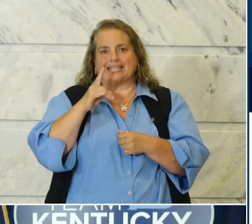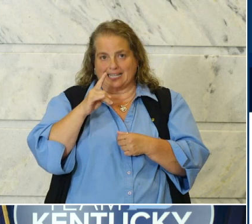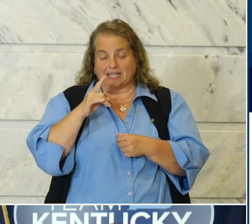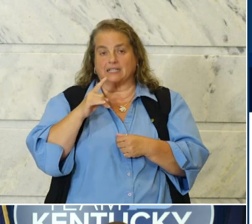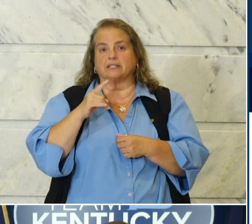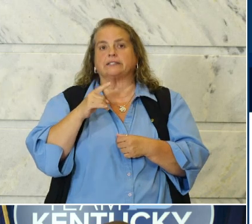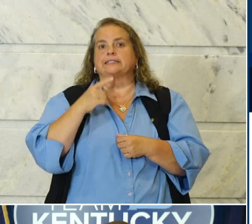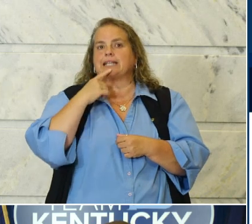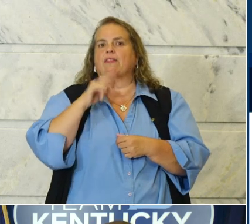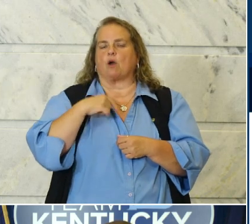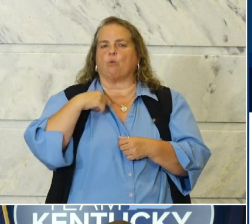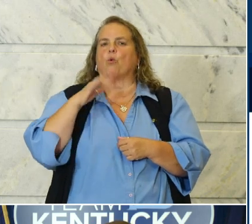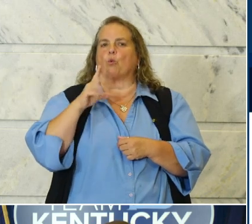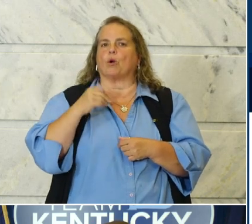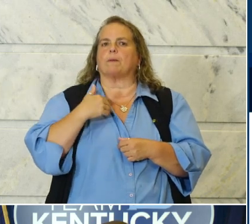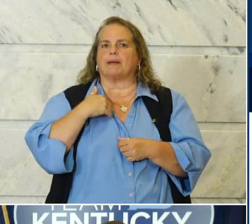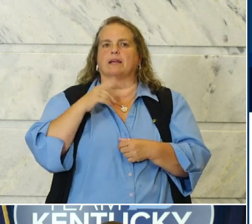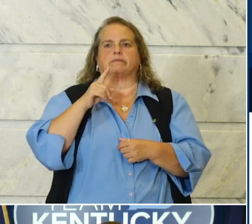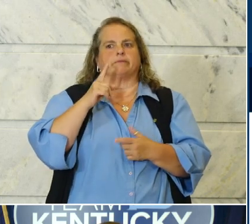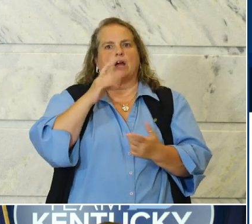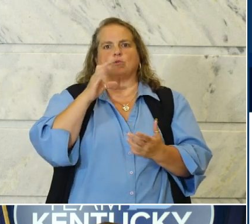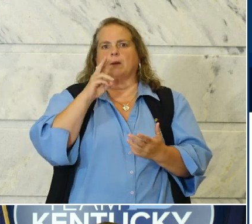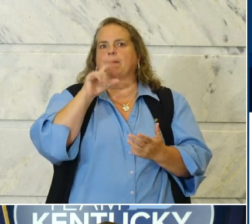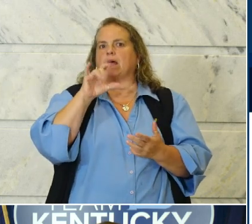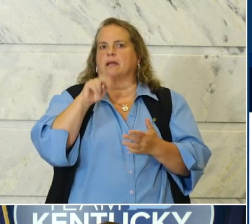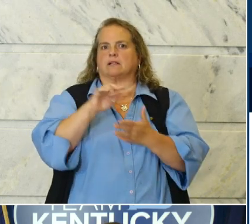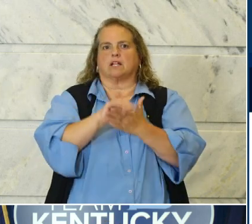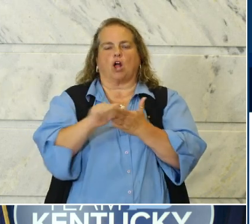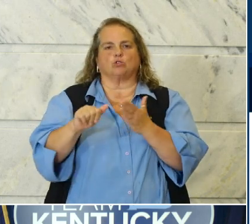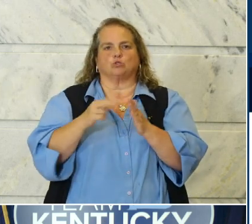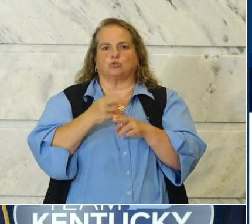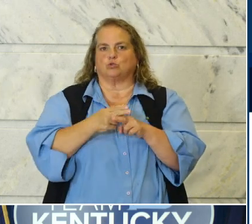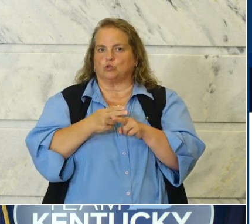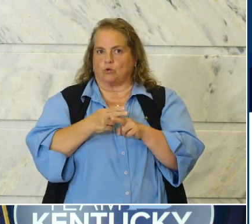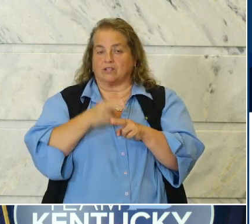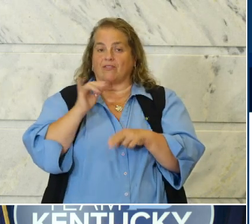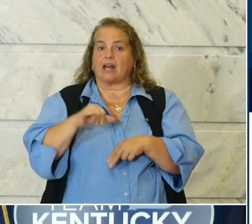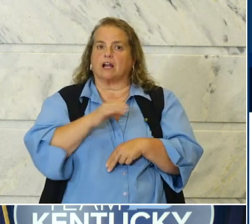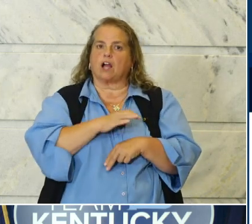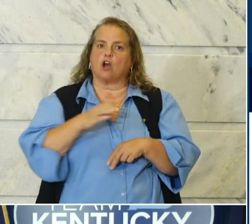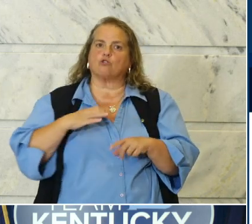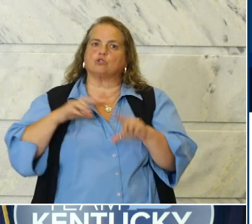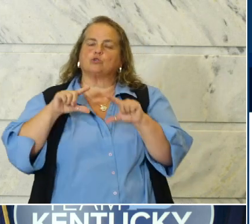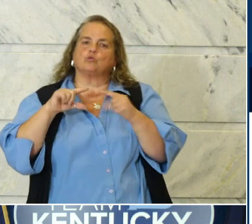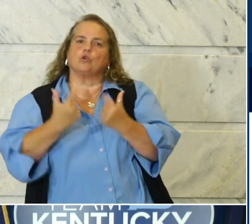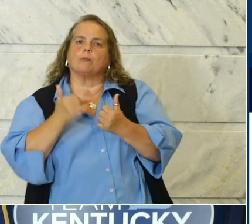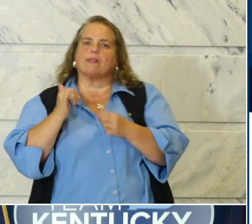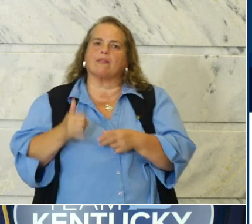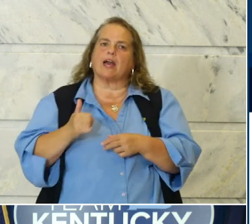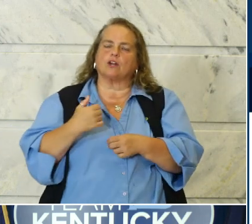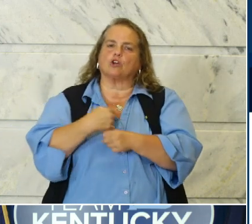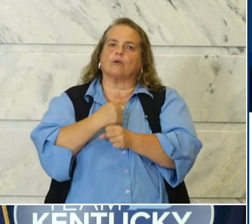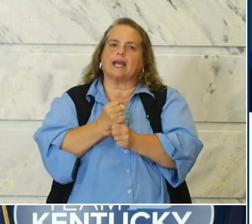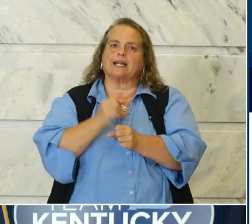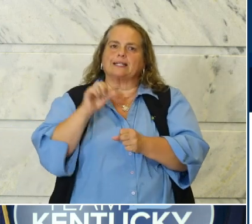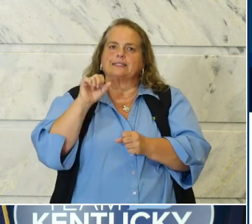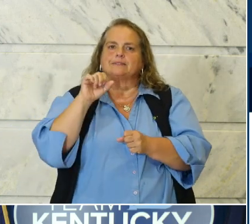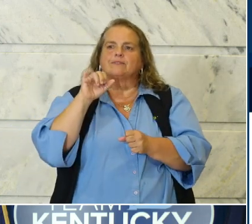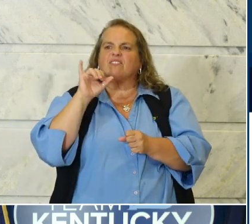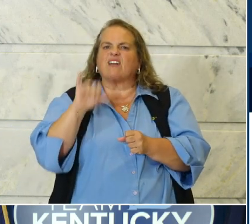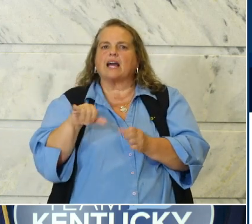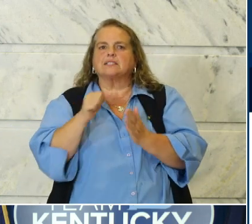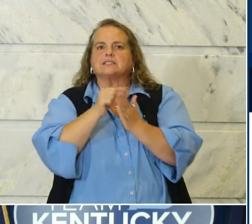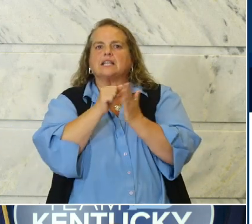of dollars short. Those are the economist group created by state statute that came in. A couple things happened. The